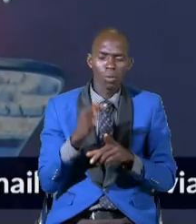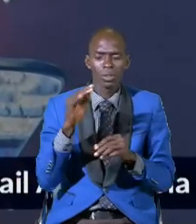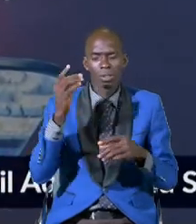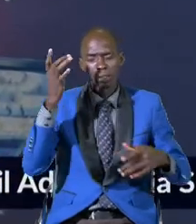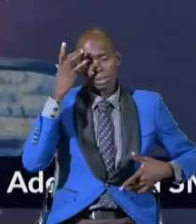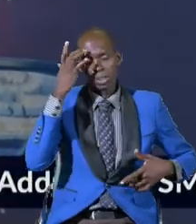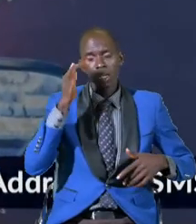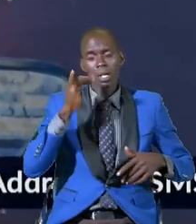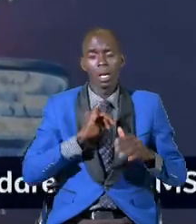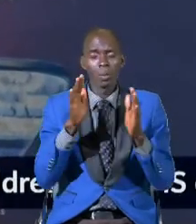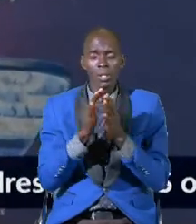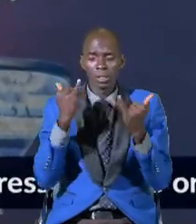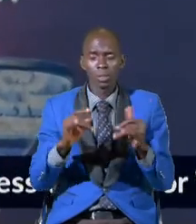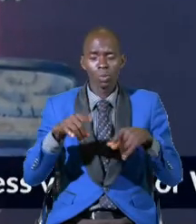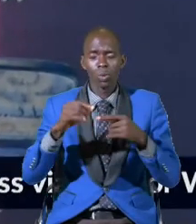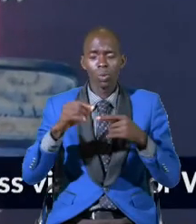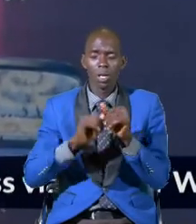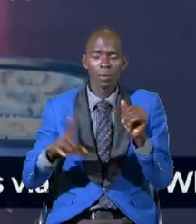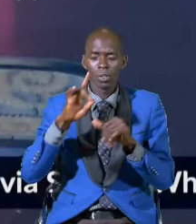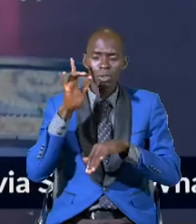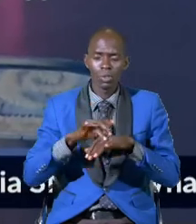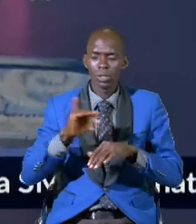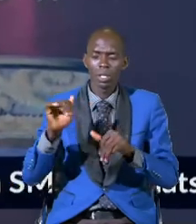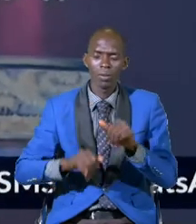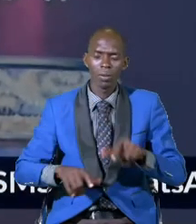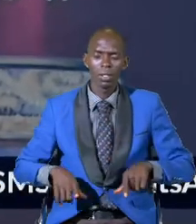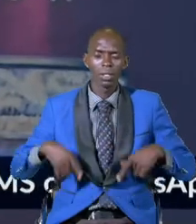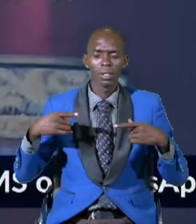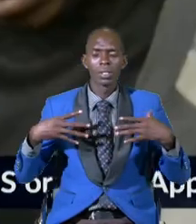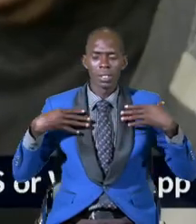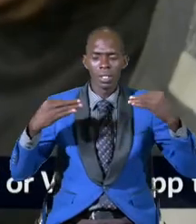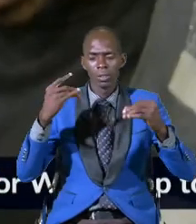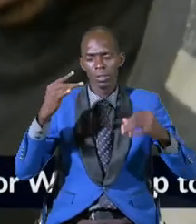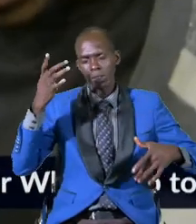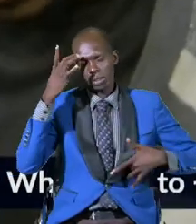about everywhere, touch every life, heal the sick.